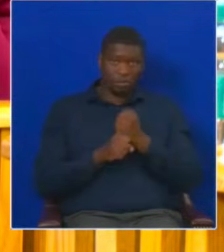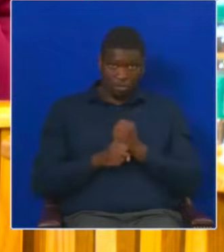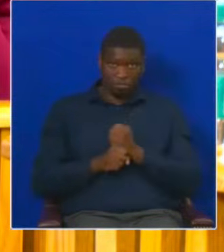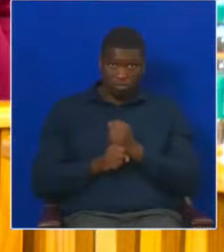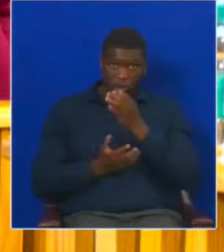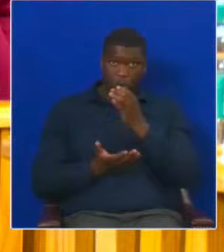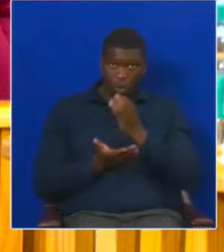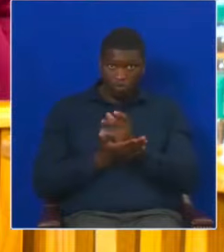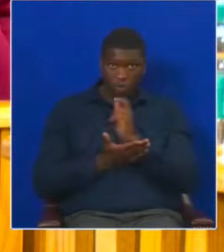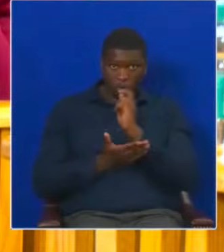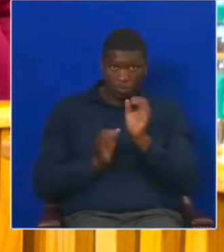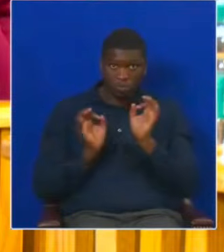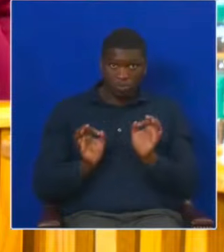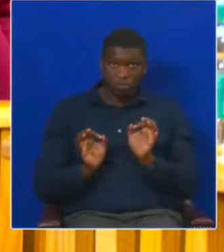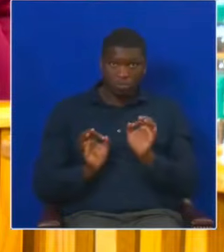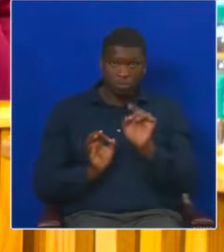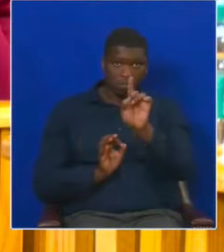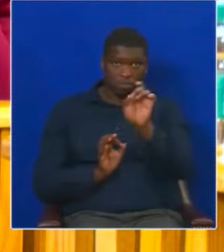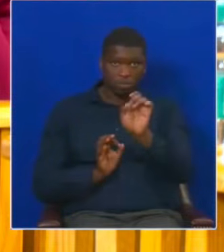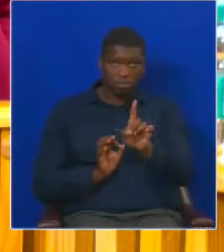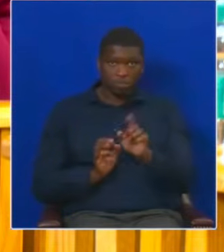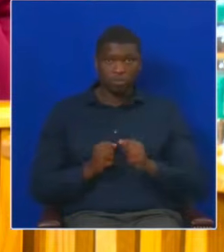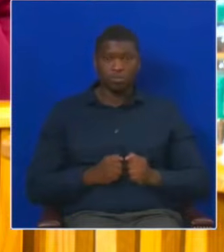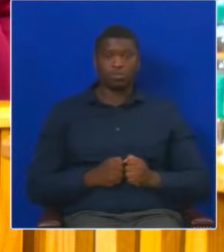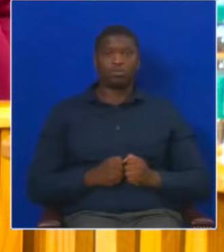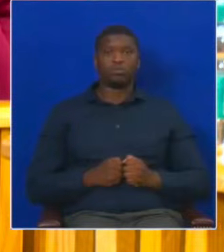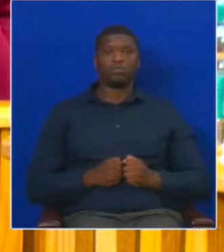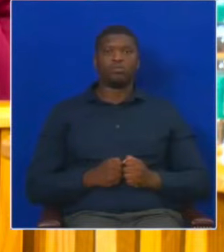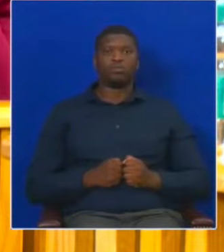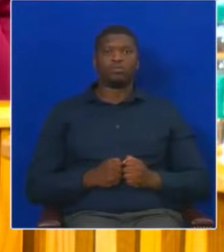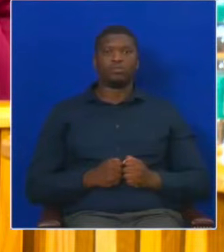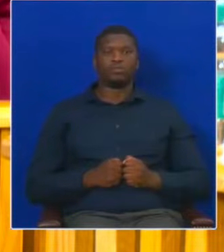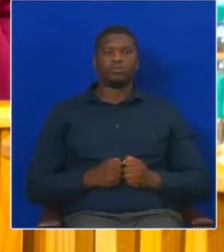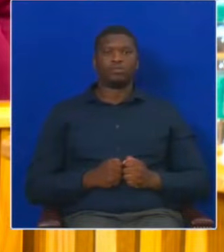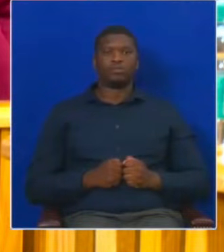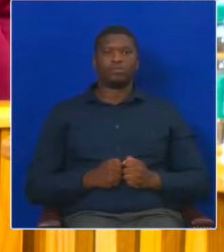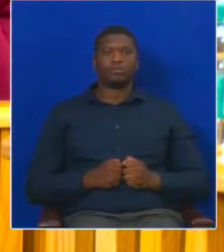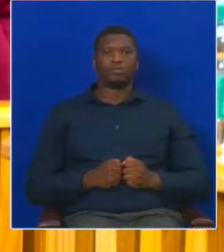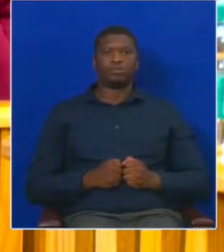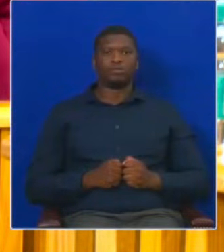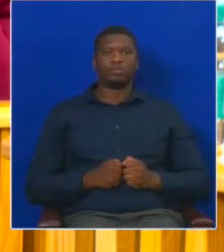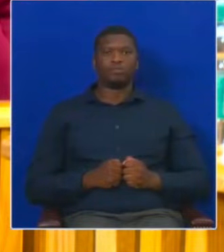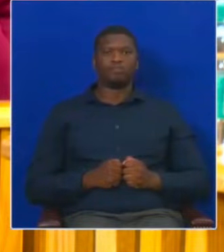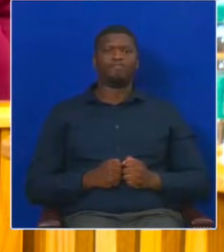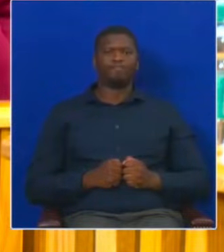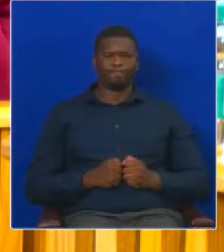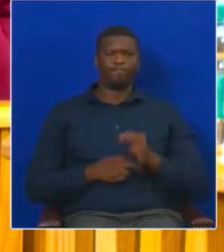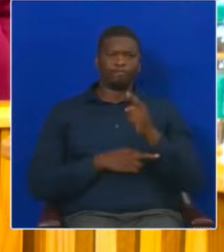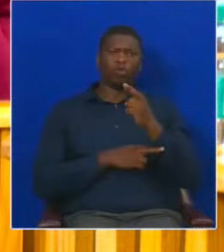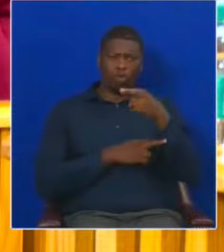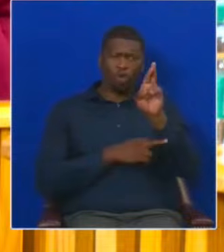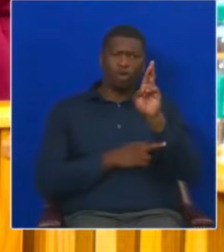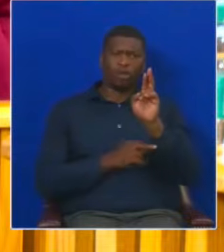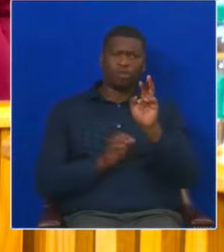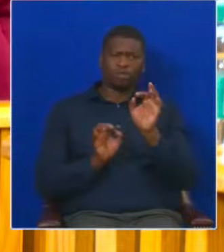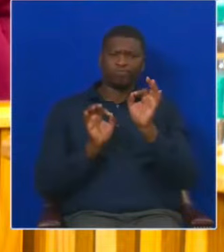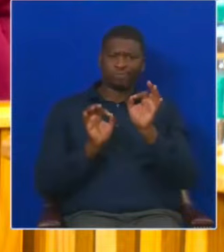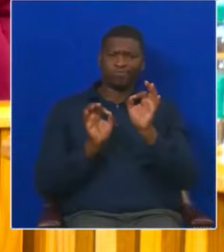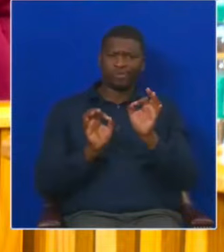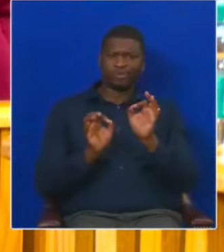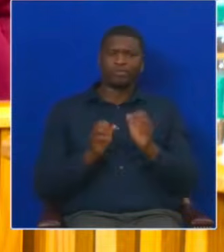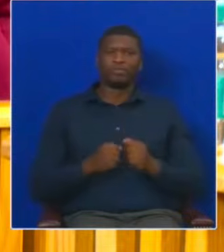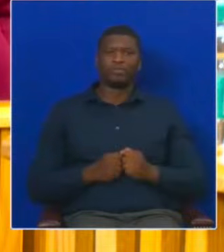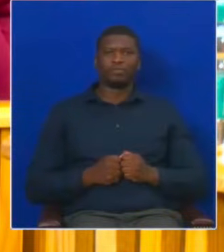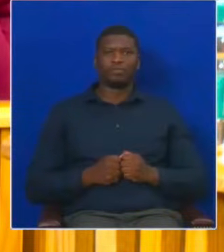accurate summation of your evidence. That is correct, Commissioners.